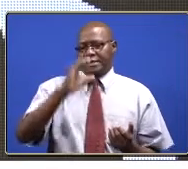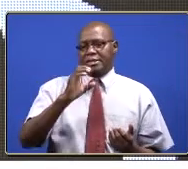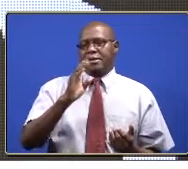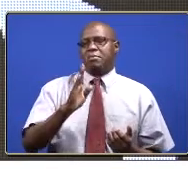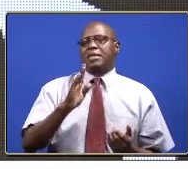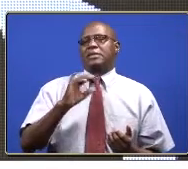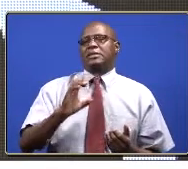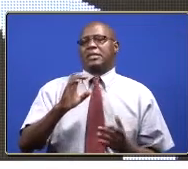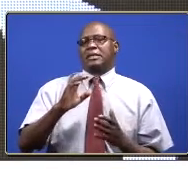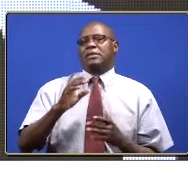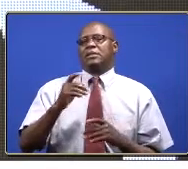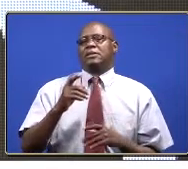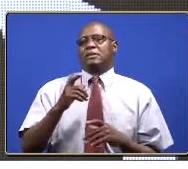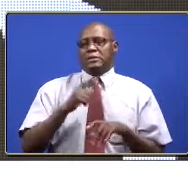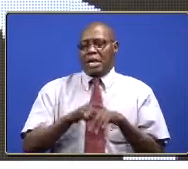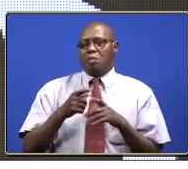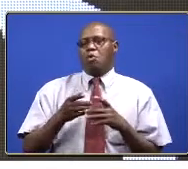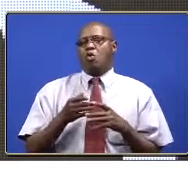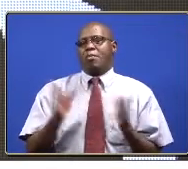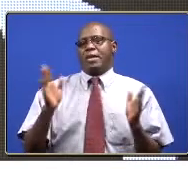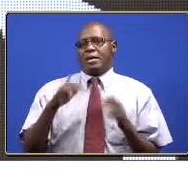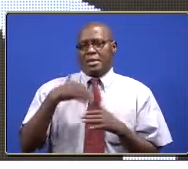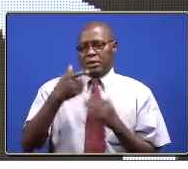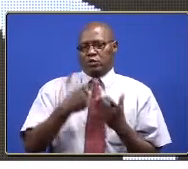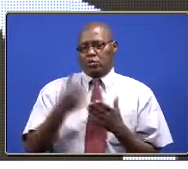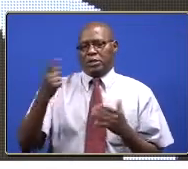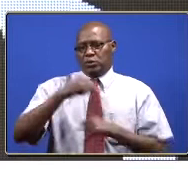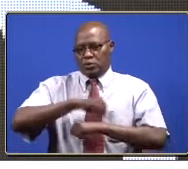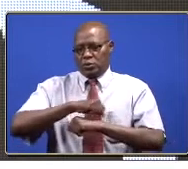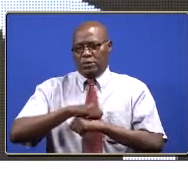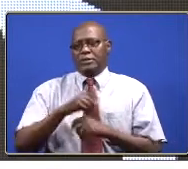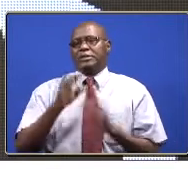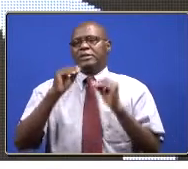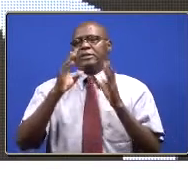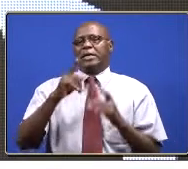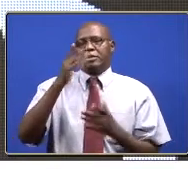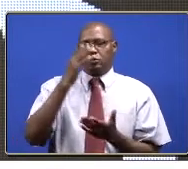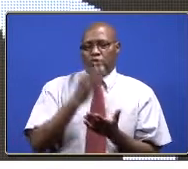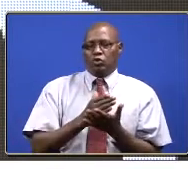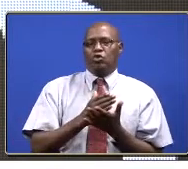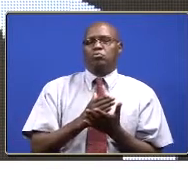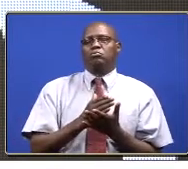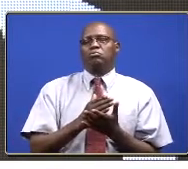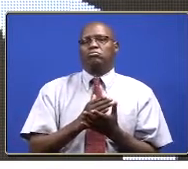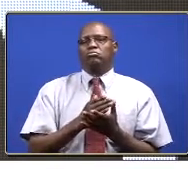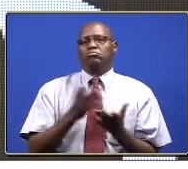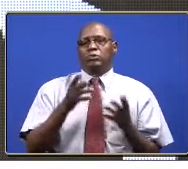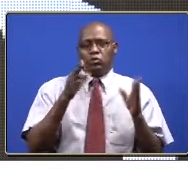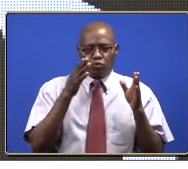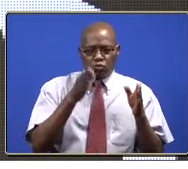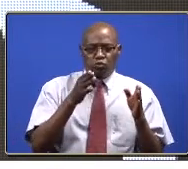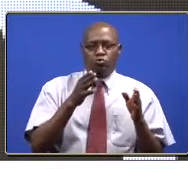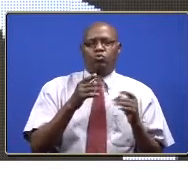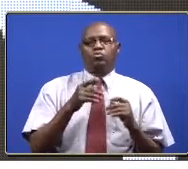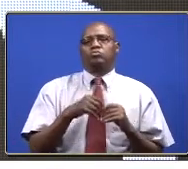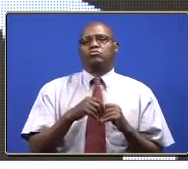reopen next week. At the same time, the president said teachers should stop telling learners to only pursue white-collar jobs, but also spark